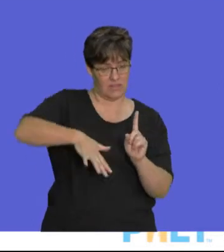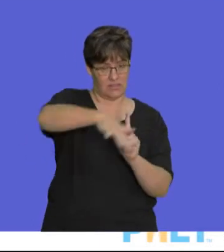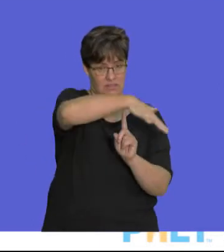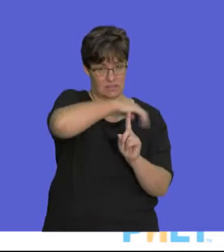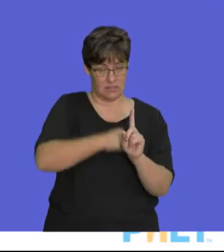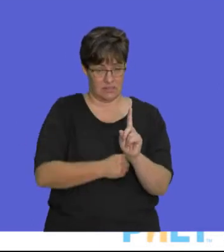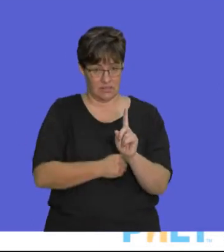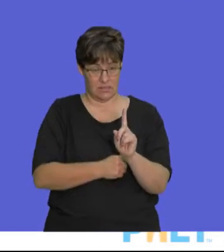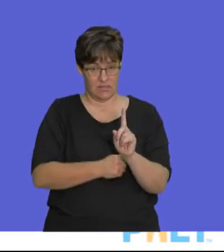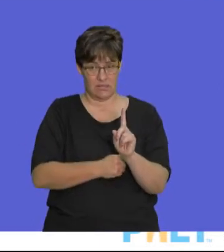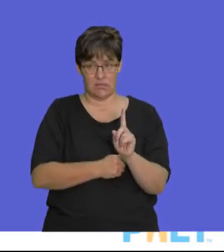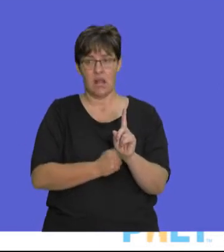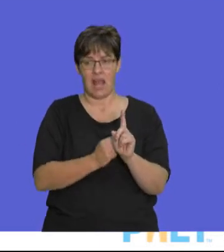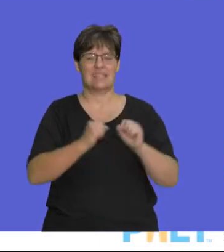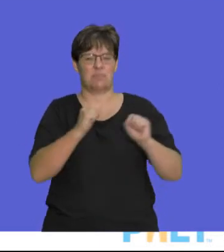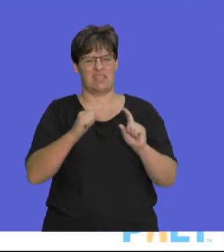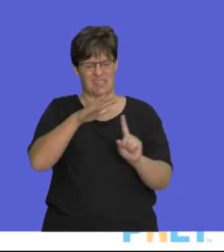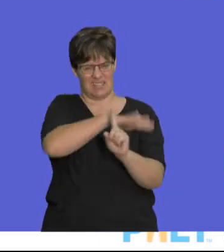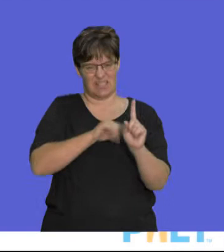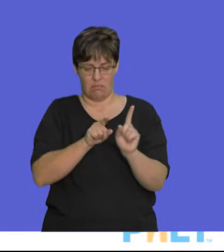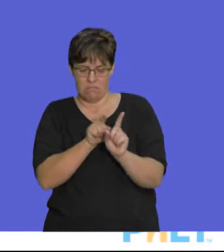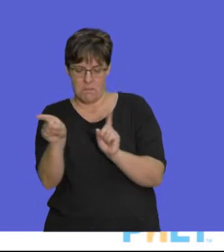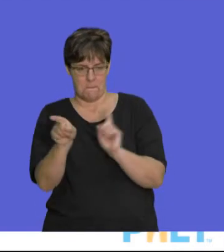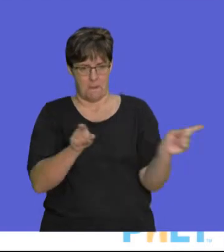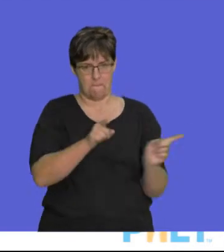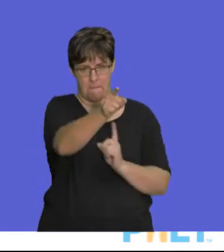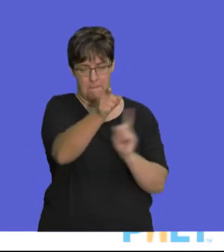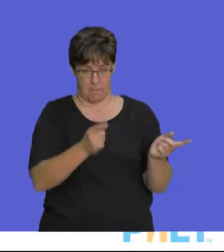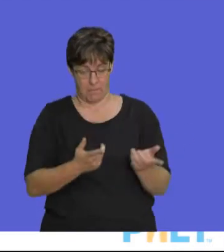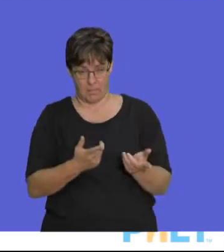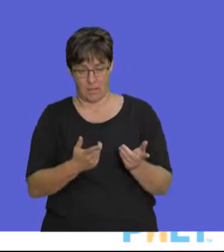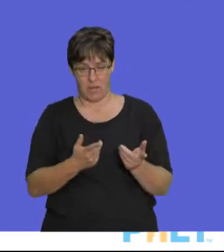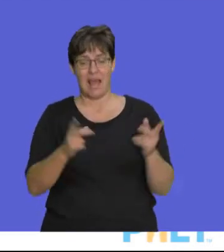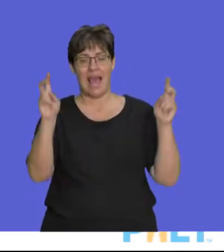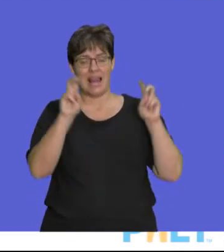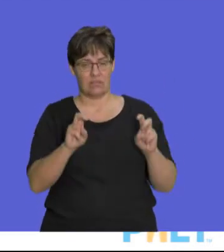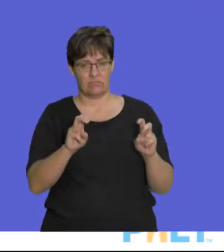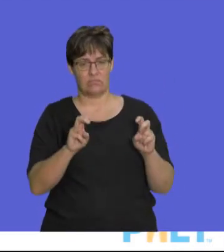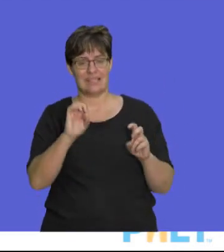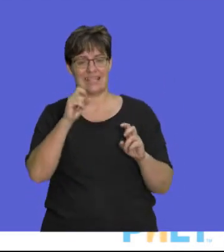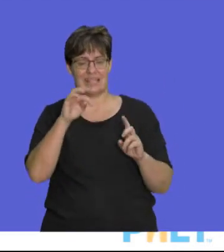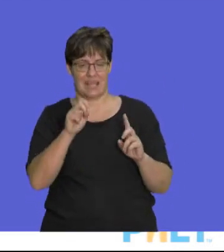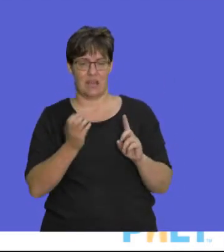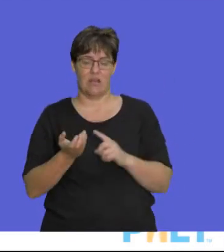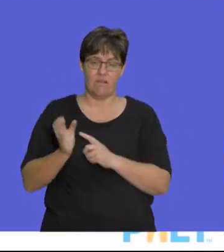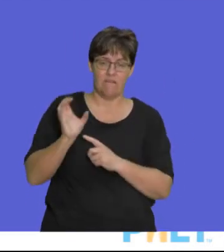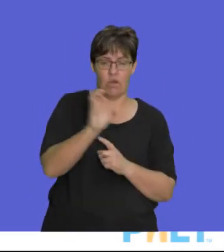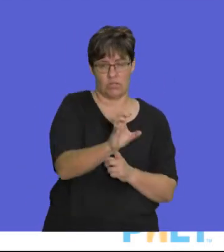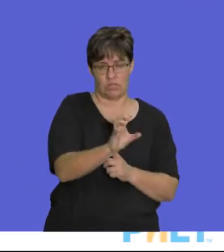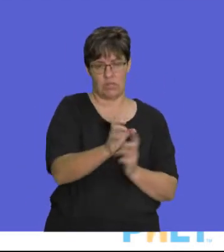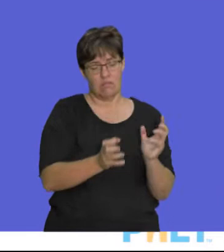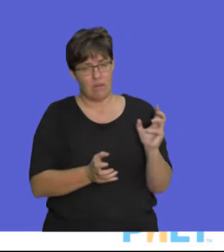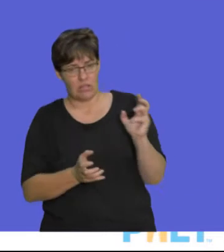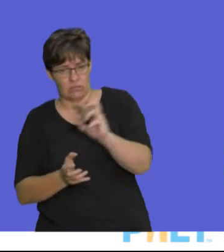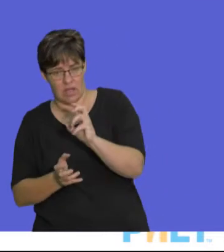in which an electrostatic force will act on another charge. Now, there's just 1 charge. What if